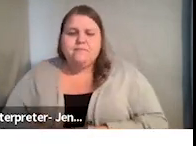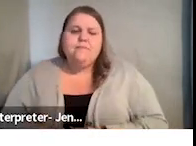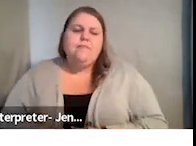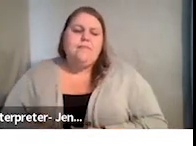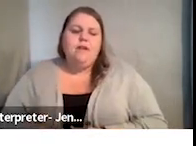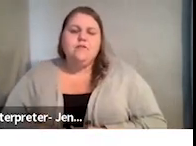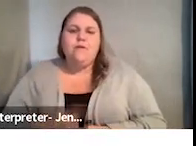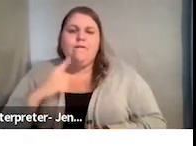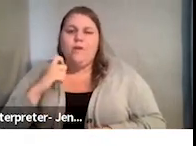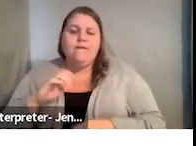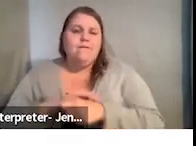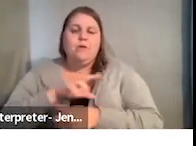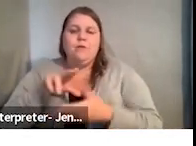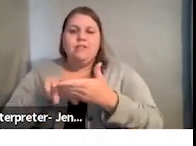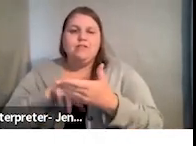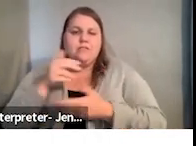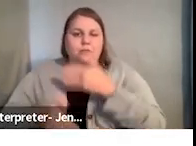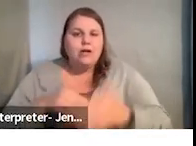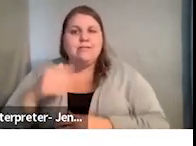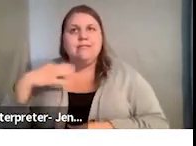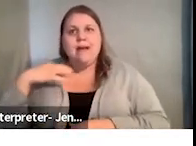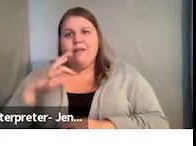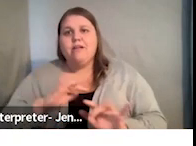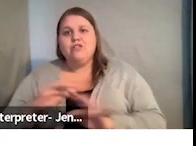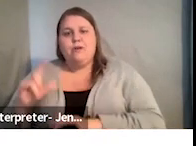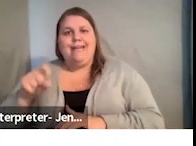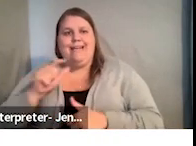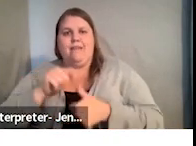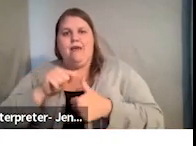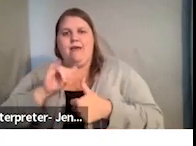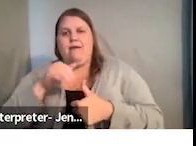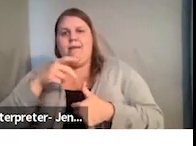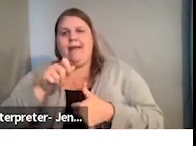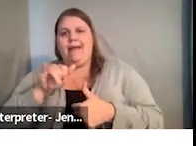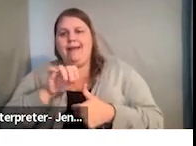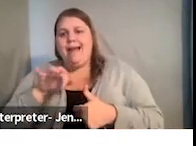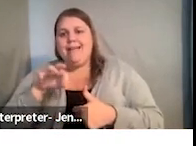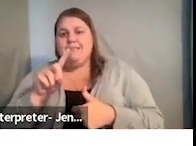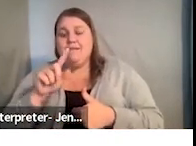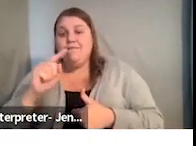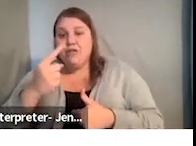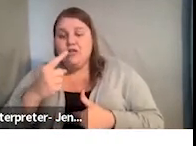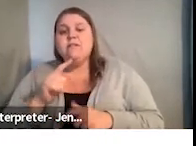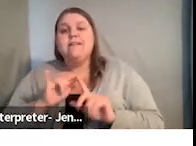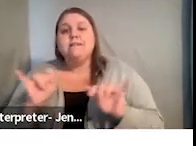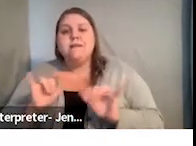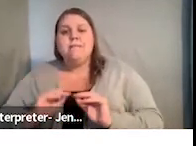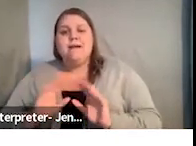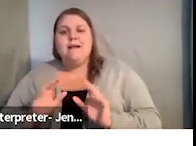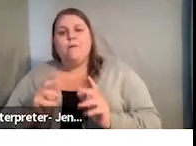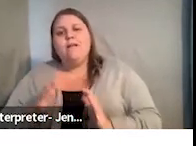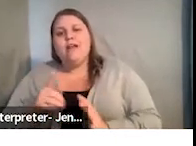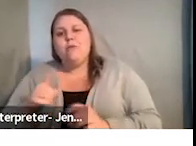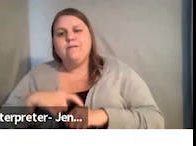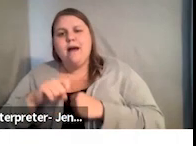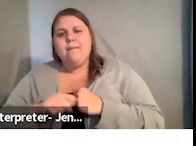registration process. Once you're trying to do the application process, you're going to need that payee ID. And obviously it allows you time, the